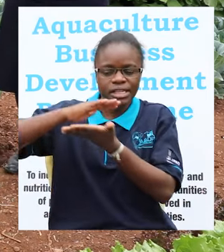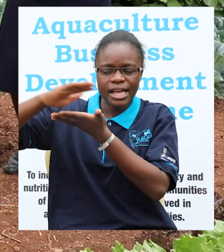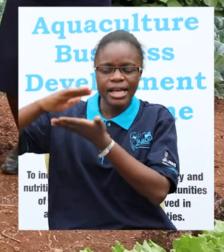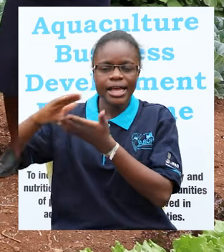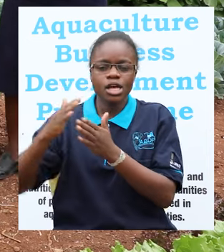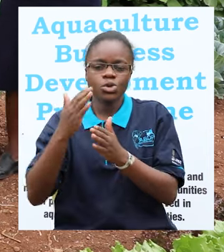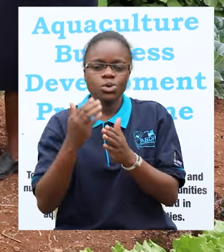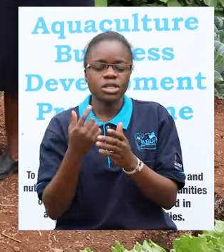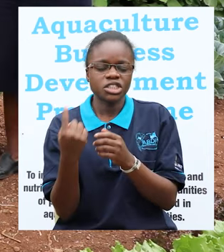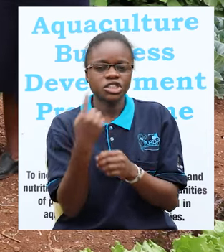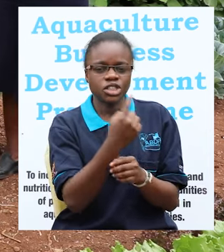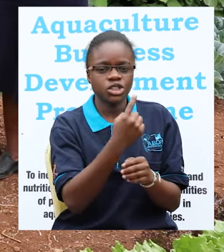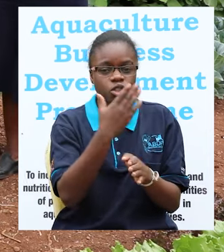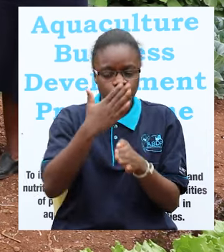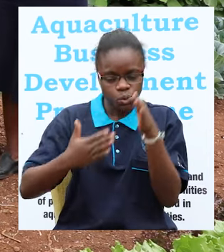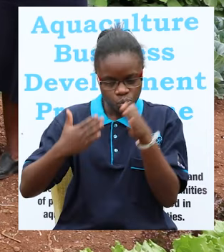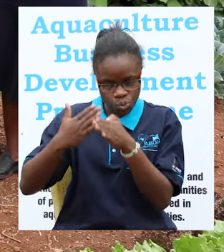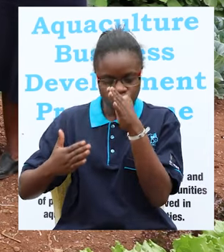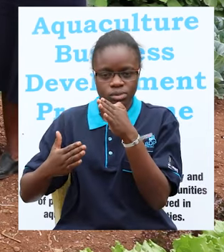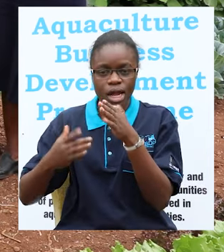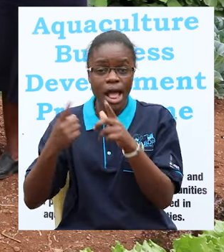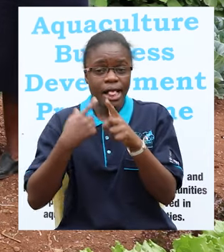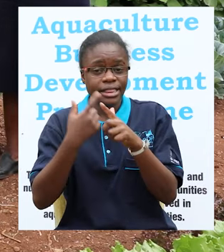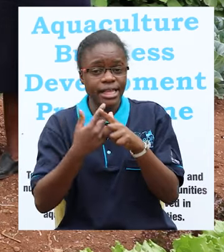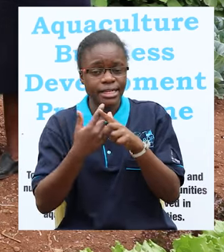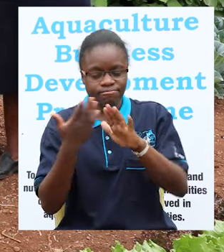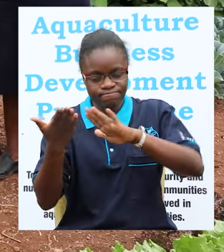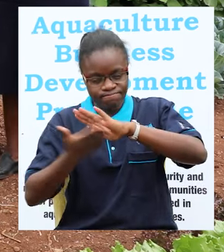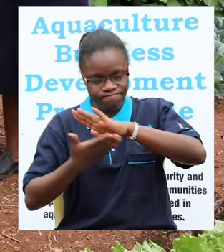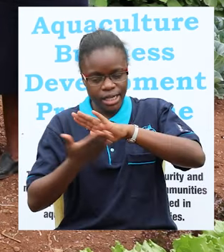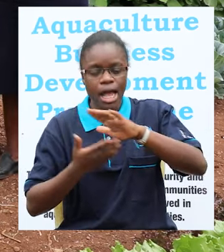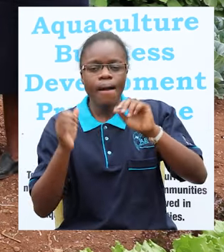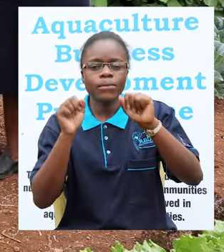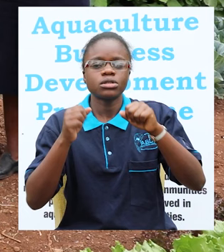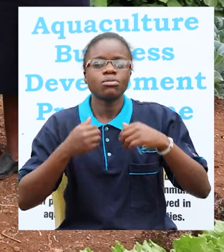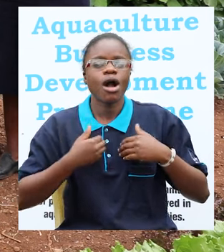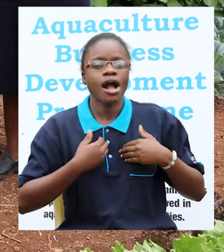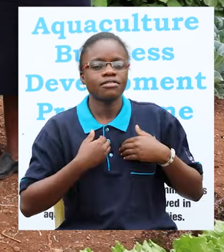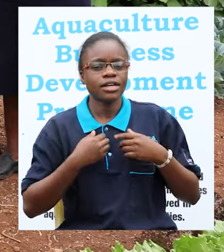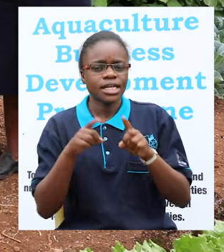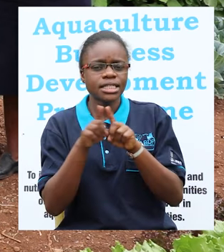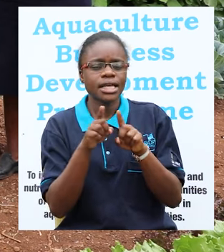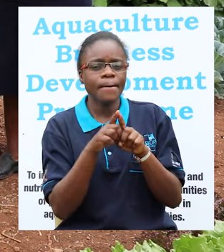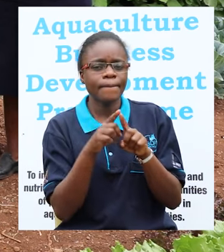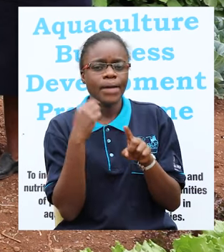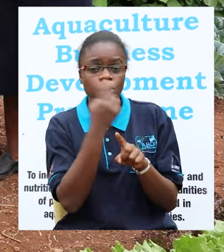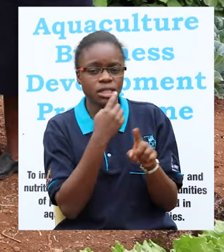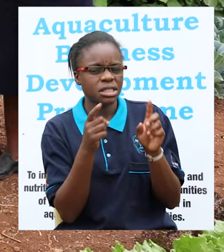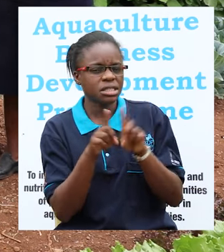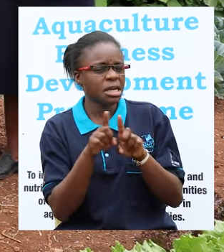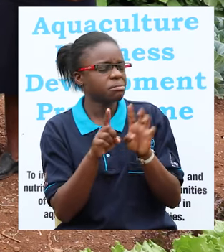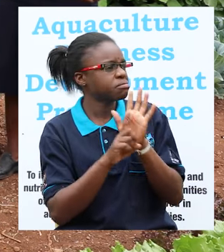here, this one would be there, so that this flap is on the same side with the